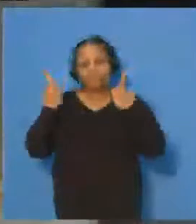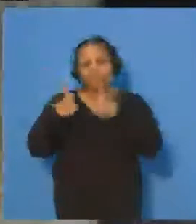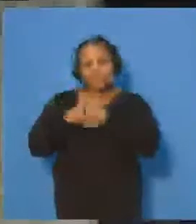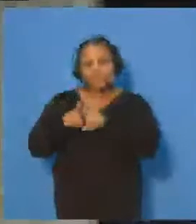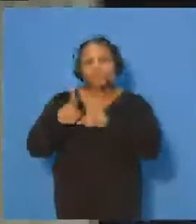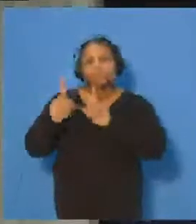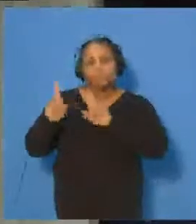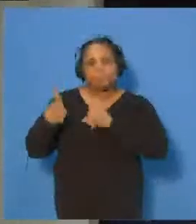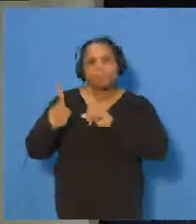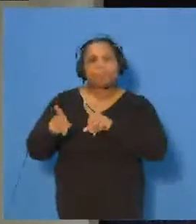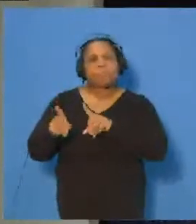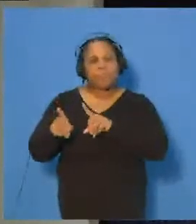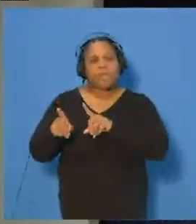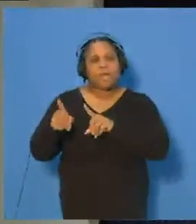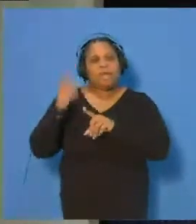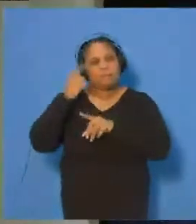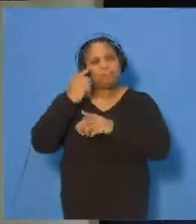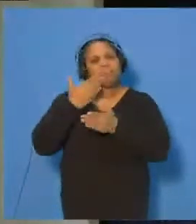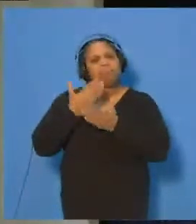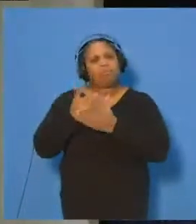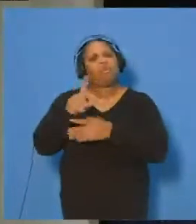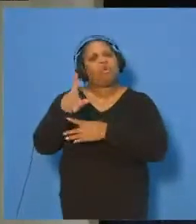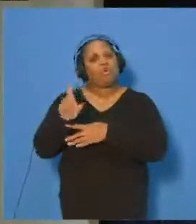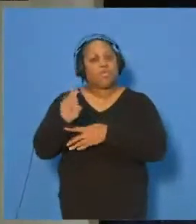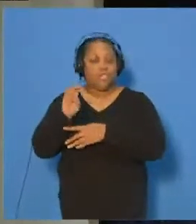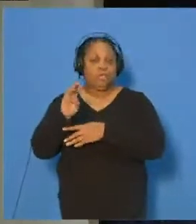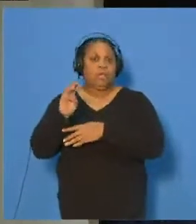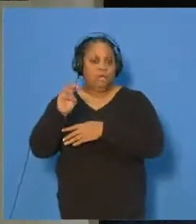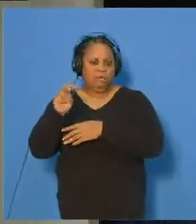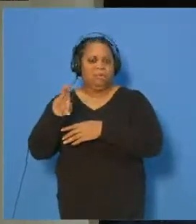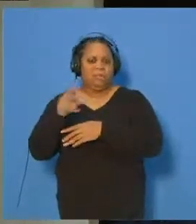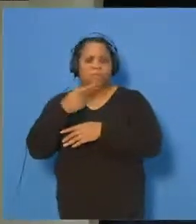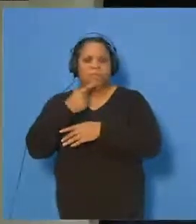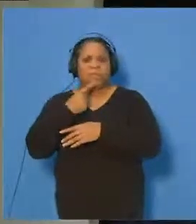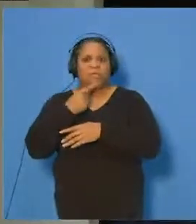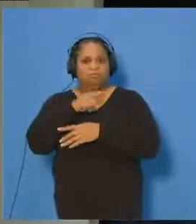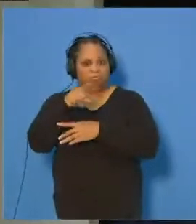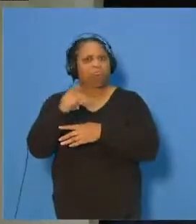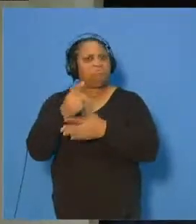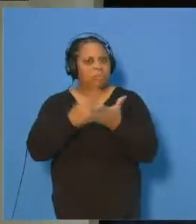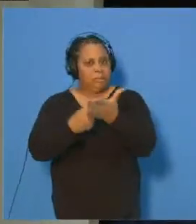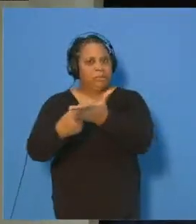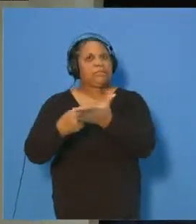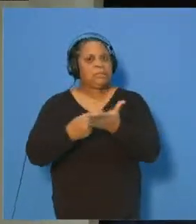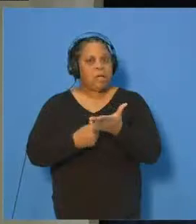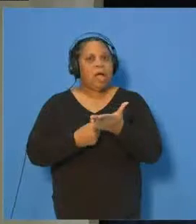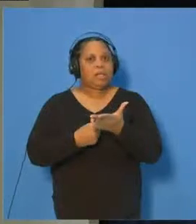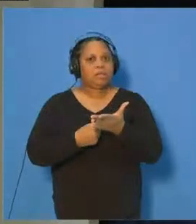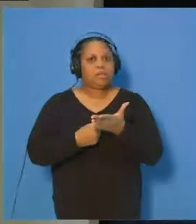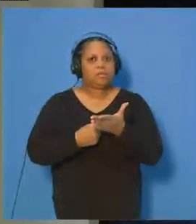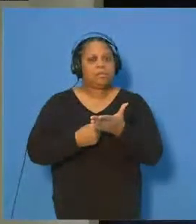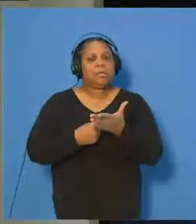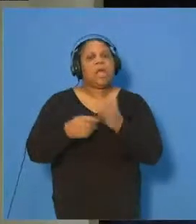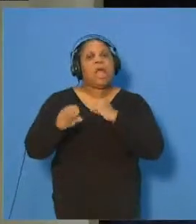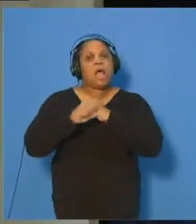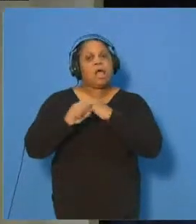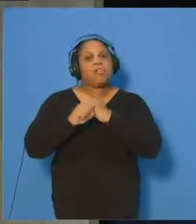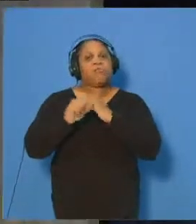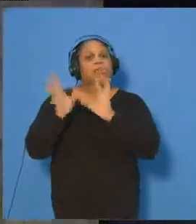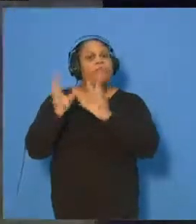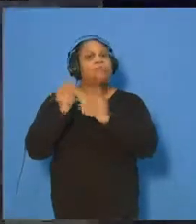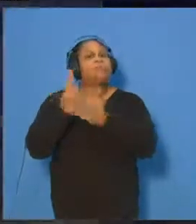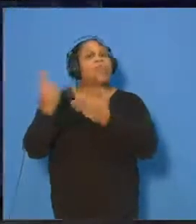Minister, and I think that's a very good question. The minister did say those matters were discussed at the press conference last